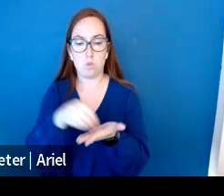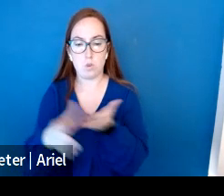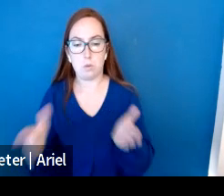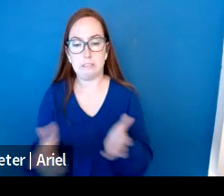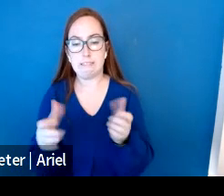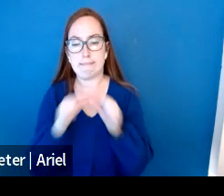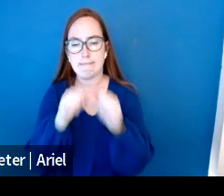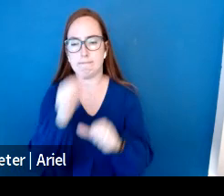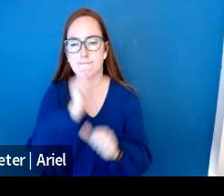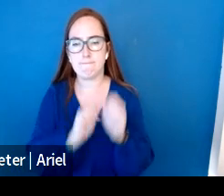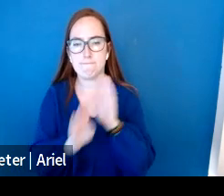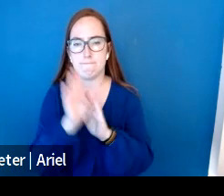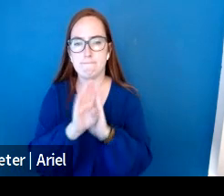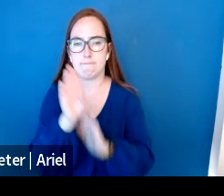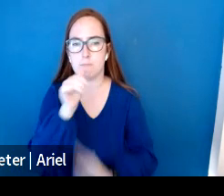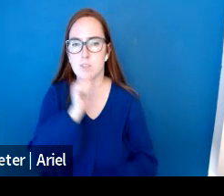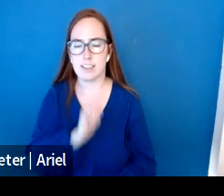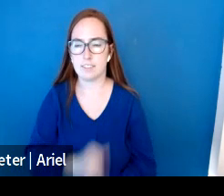resiliency.